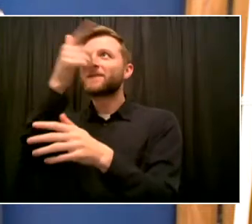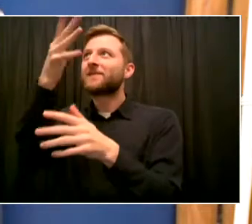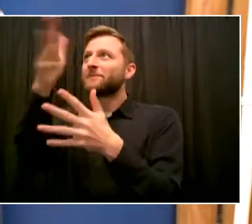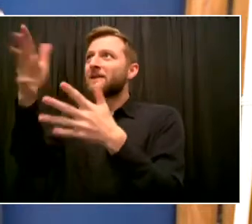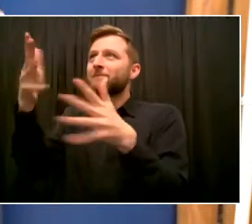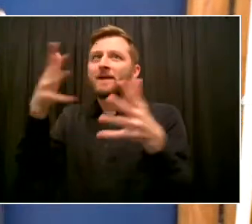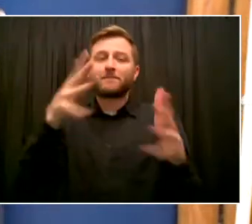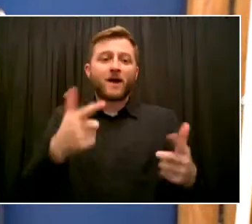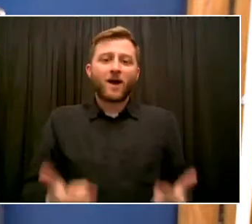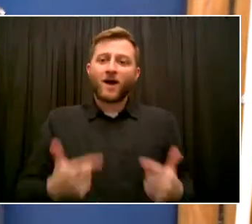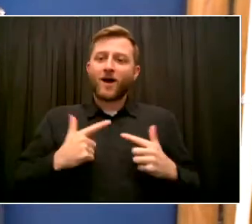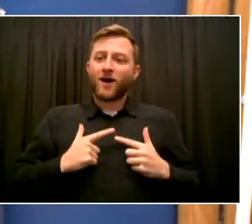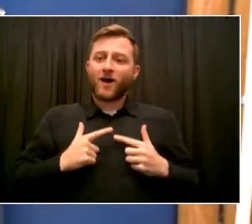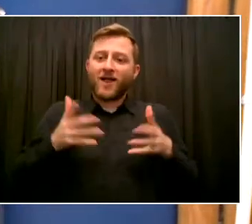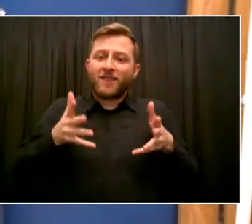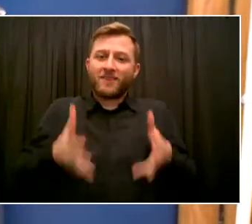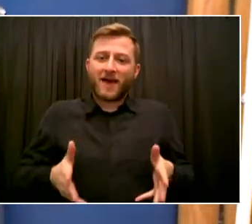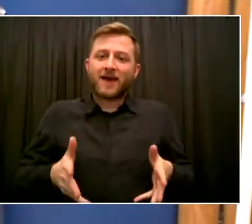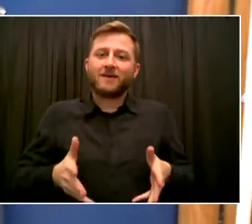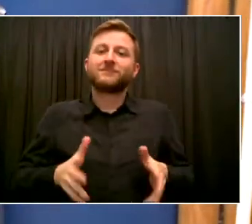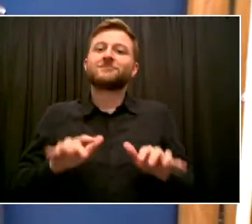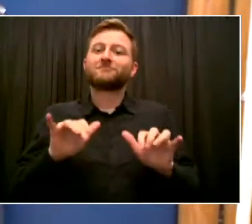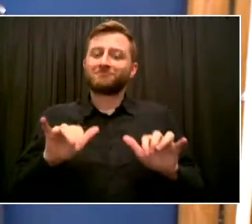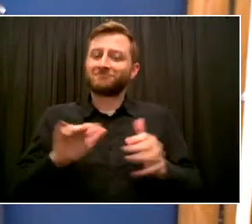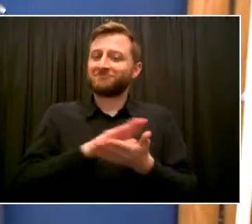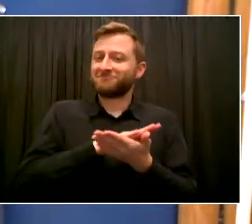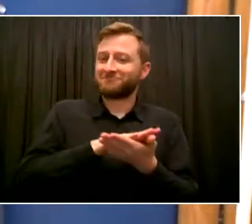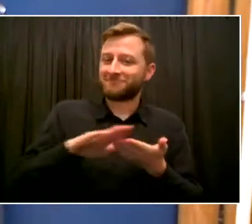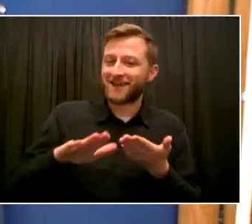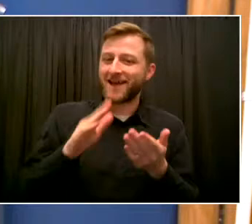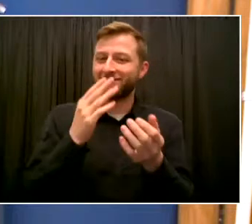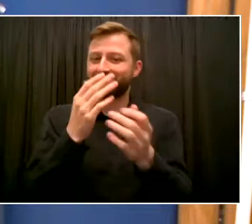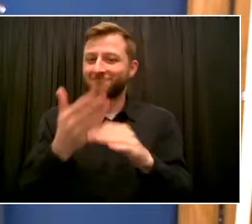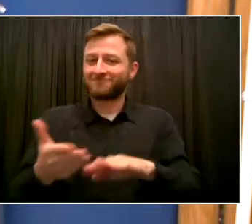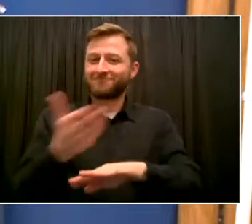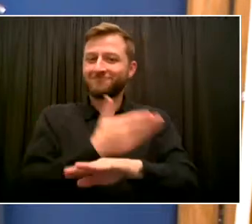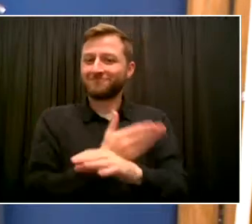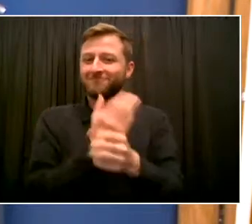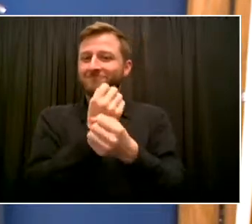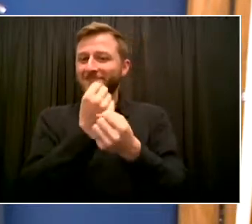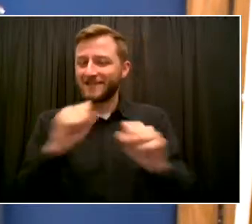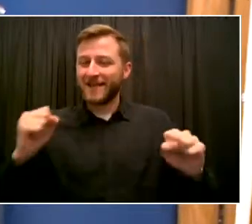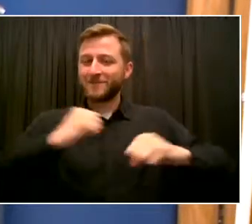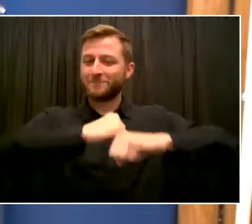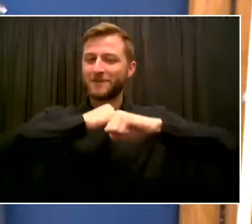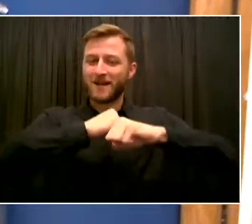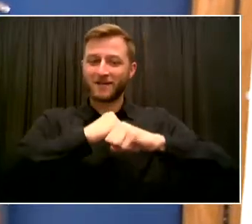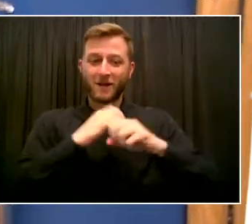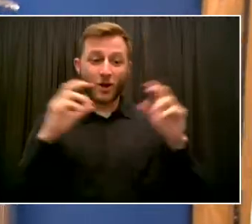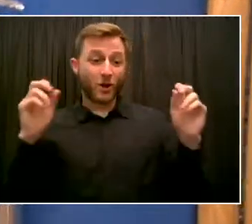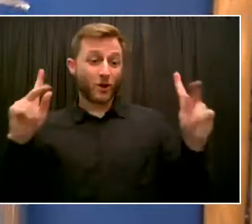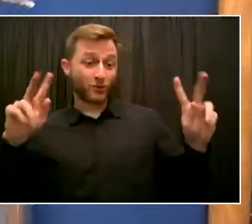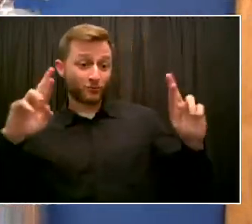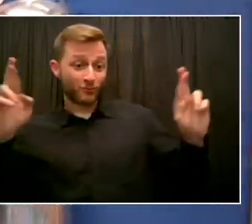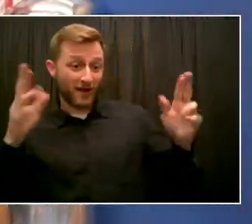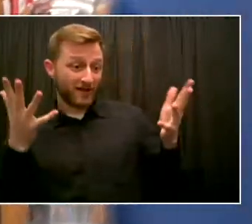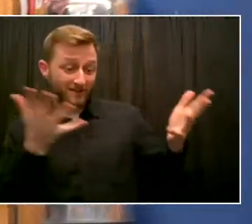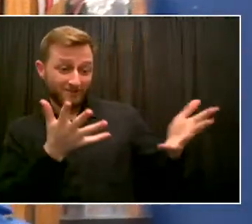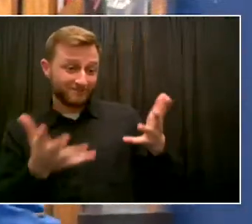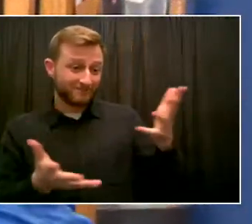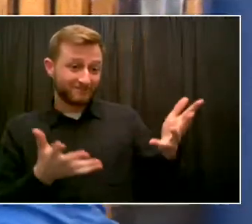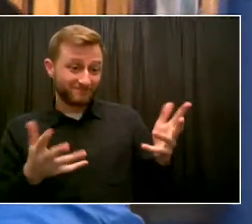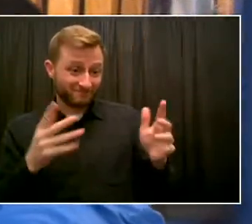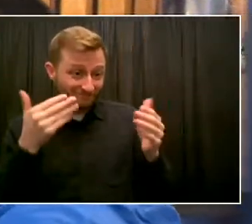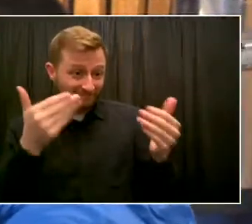everyone protected in the way that vaccination brings. So without further ado, let's get some more folks